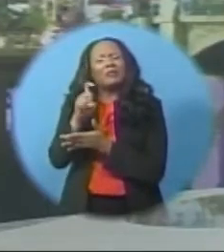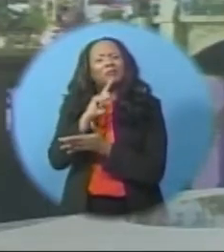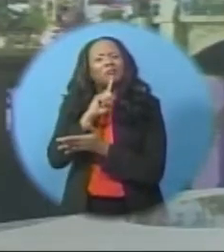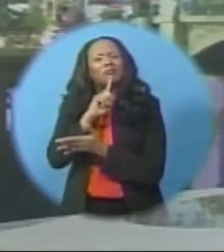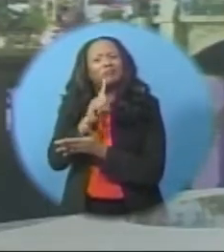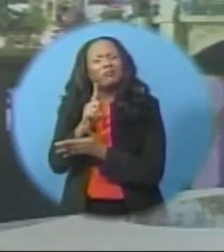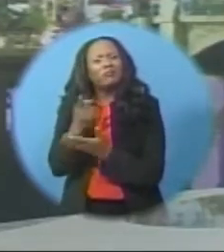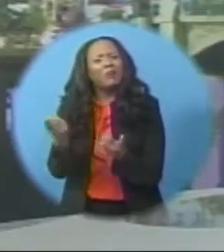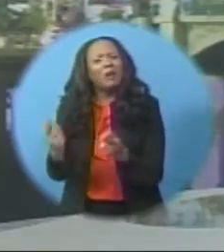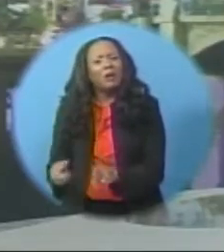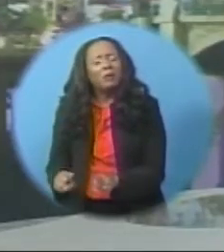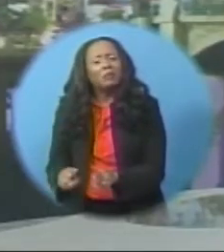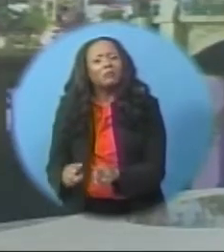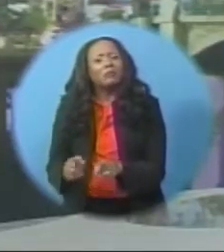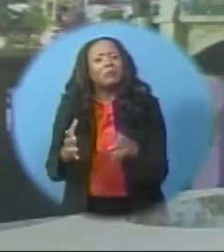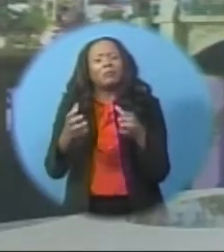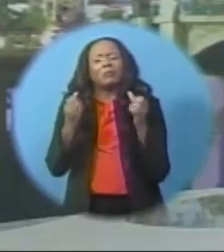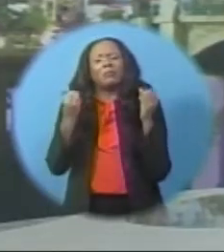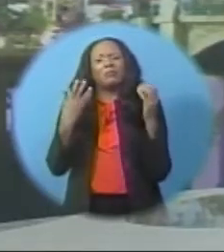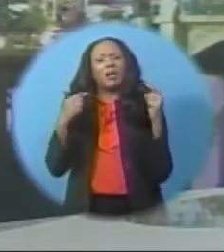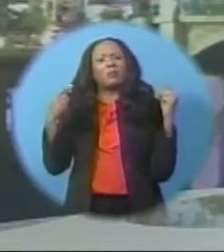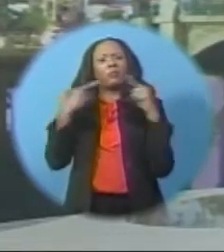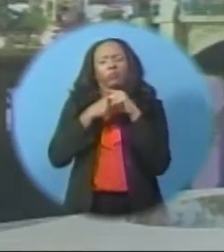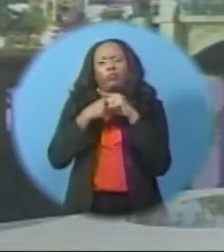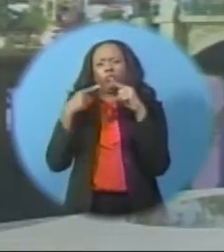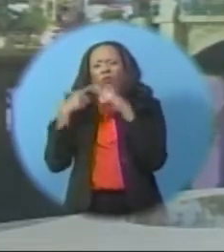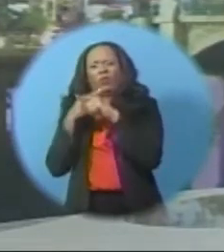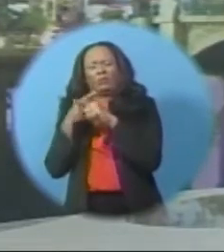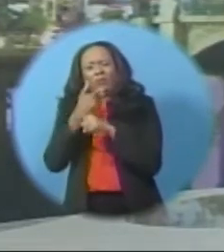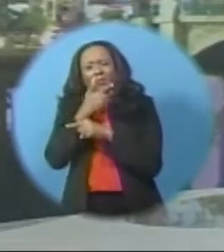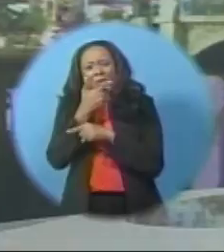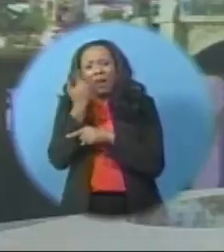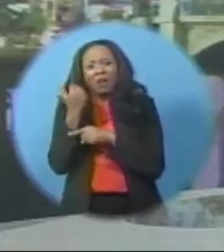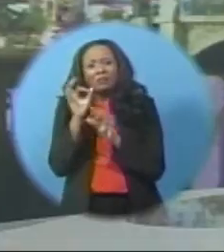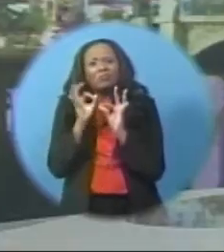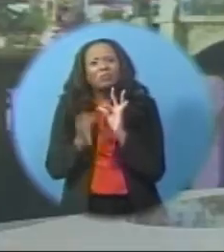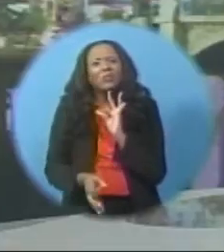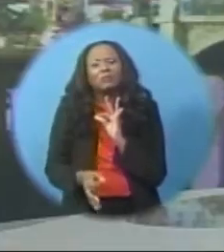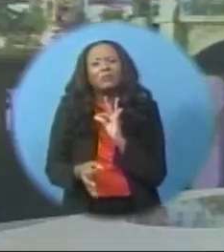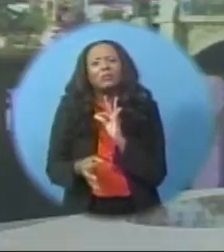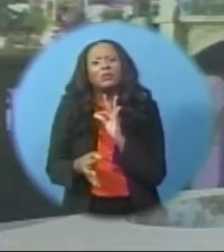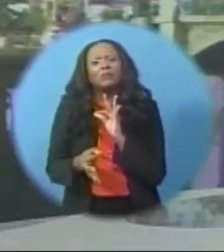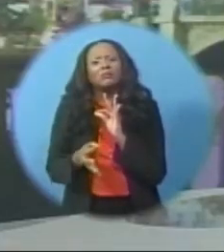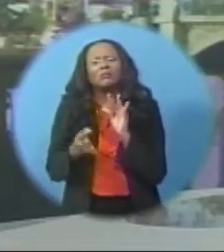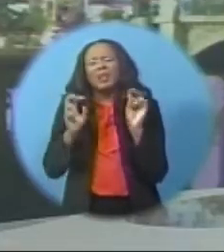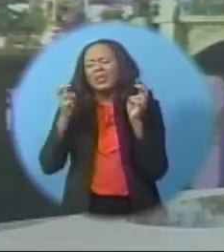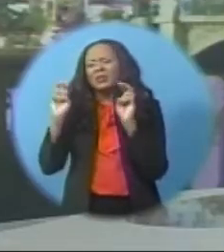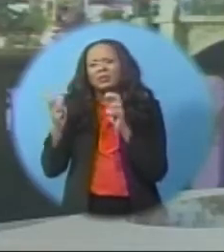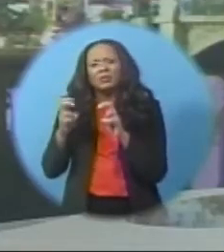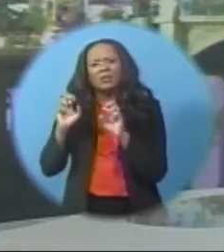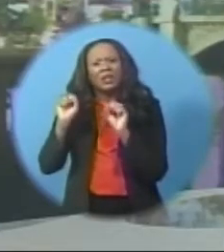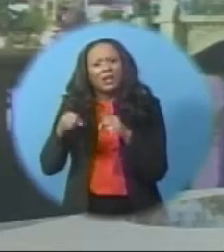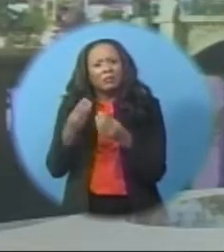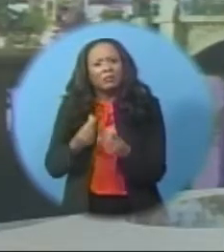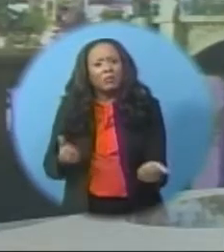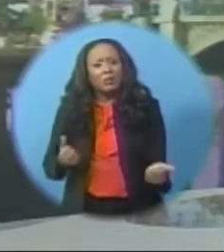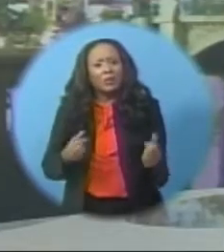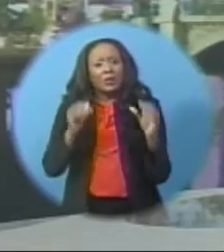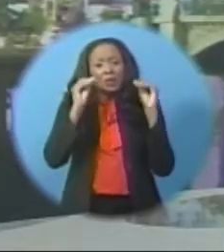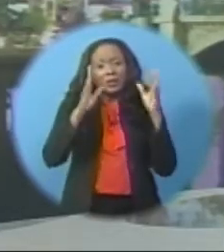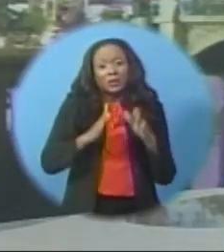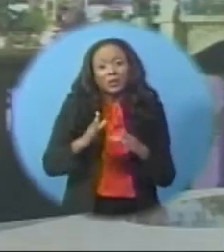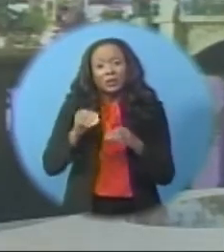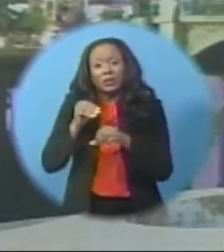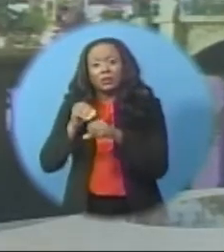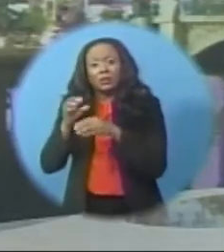He says many of the disputes develop out of trivial issues. Mr. Brathwaite is suggesting that training for teachers and guidance